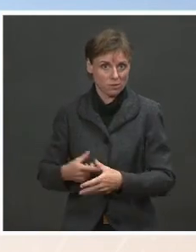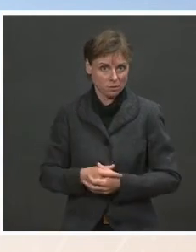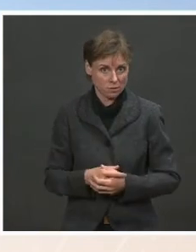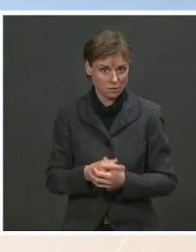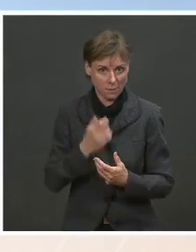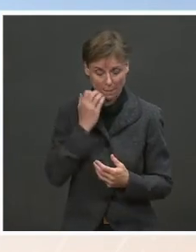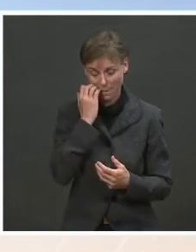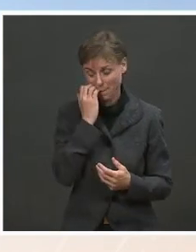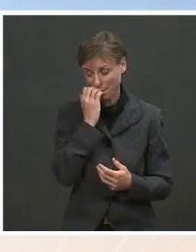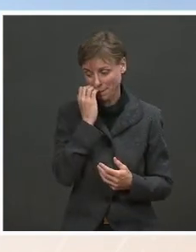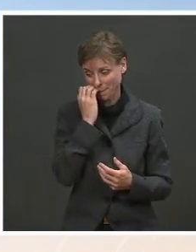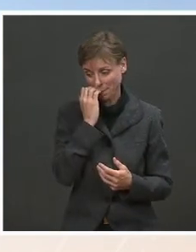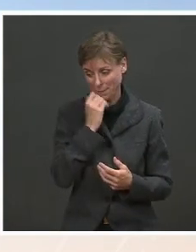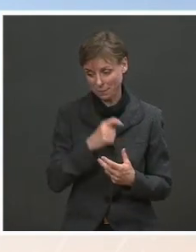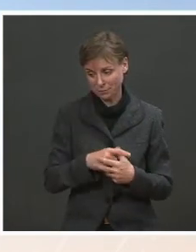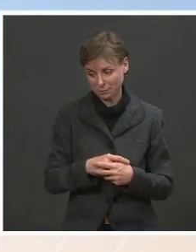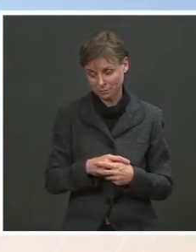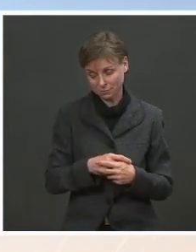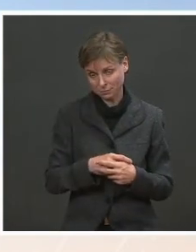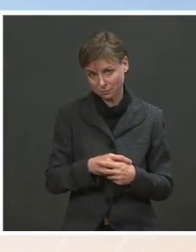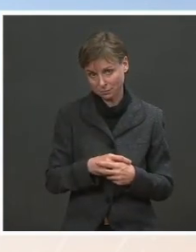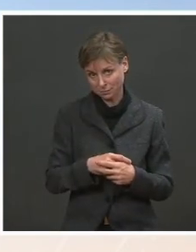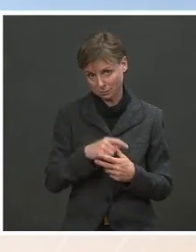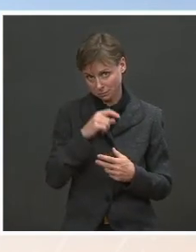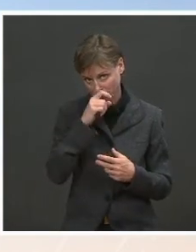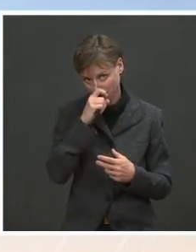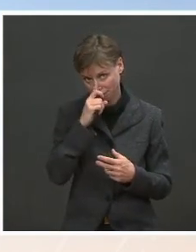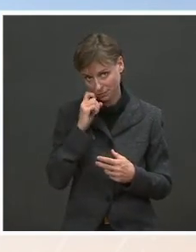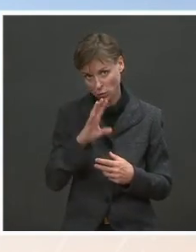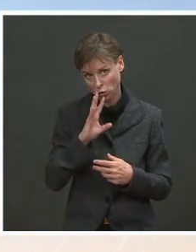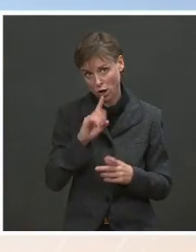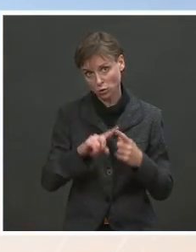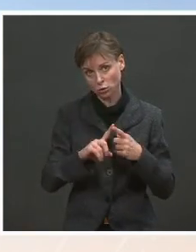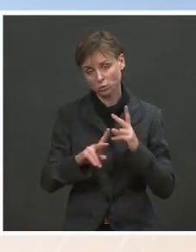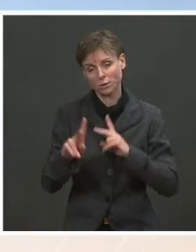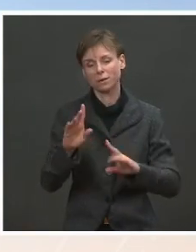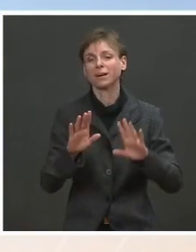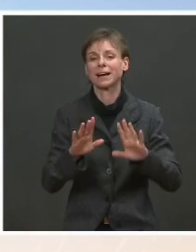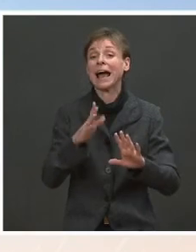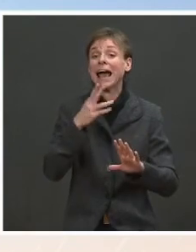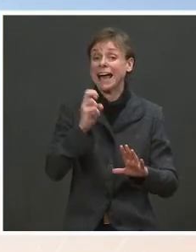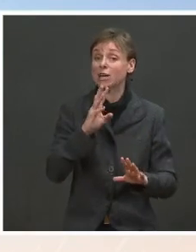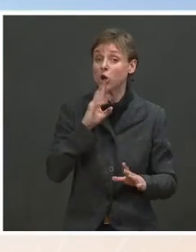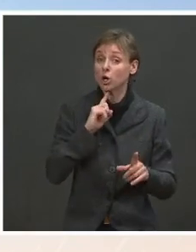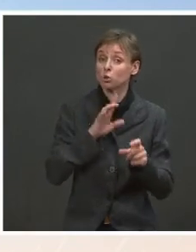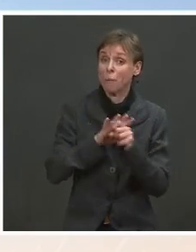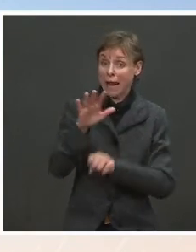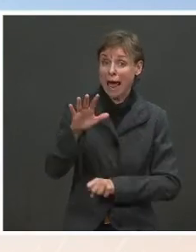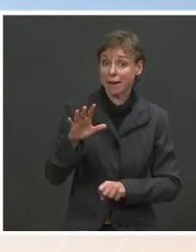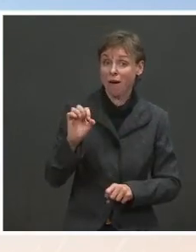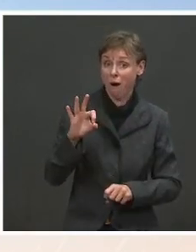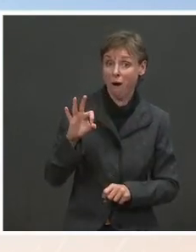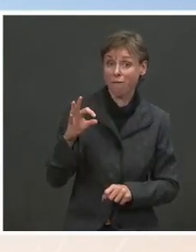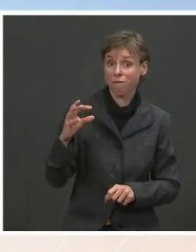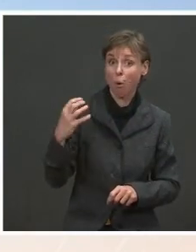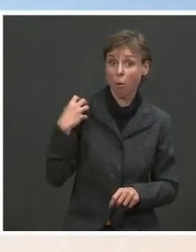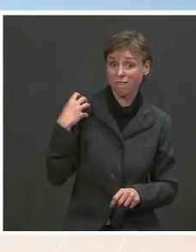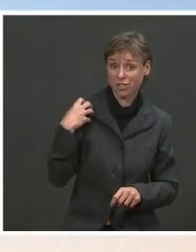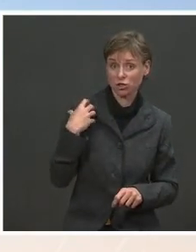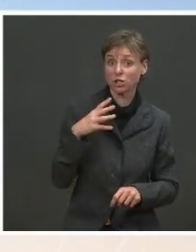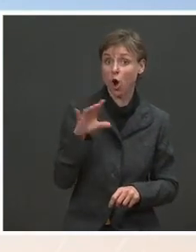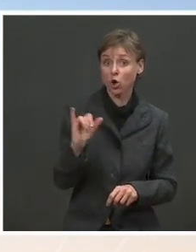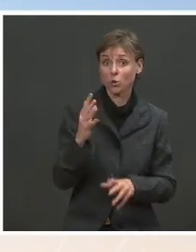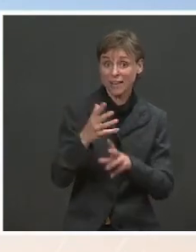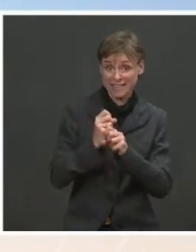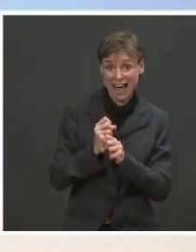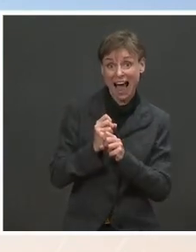a first-hand look down there himself and talk to officials there. How is he getting updates? He talks to plenty of officials, and he also has received a briefing with